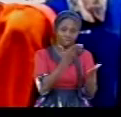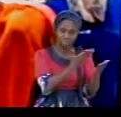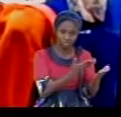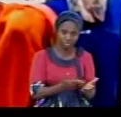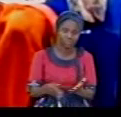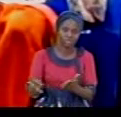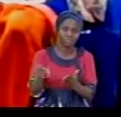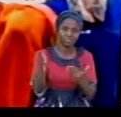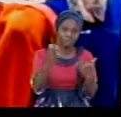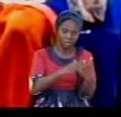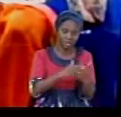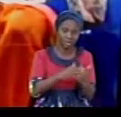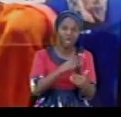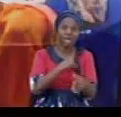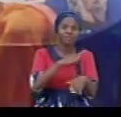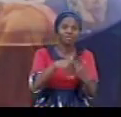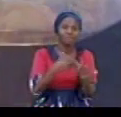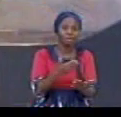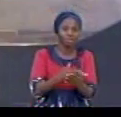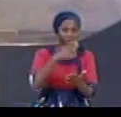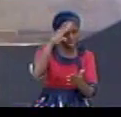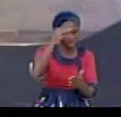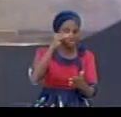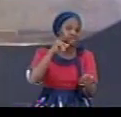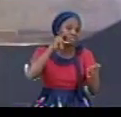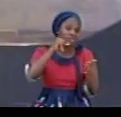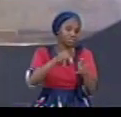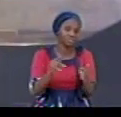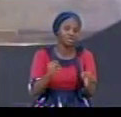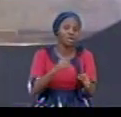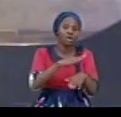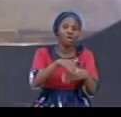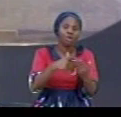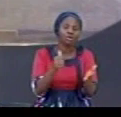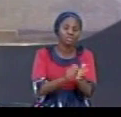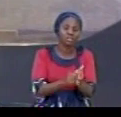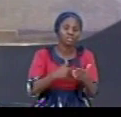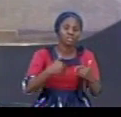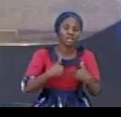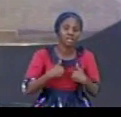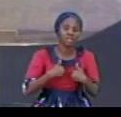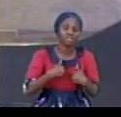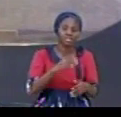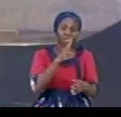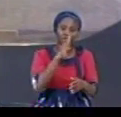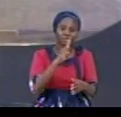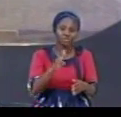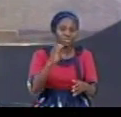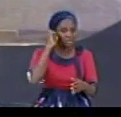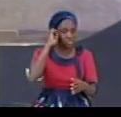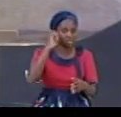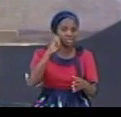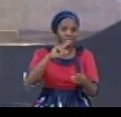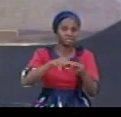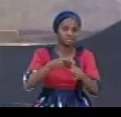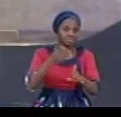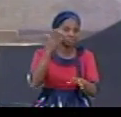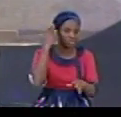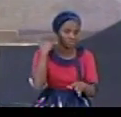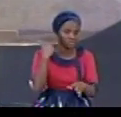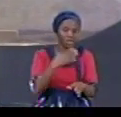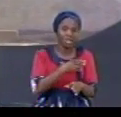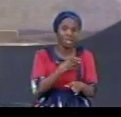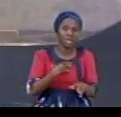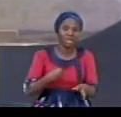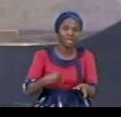and all his sisters and all that had been of his acquaintance before, and did